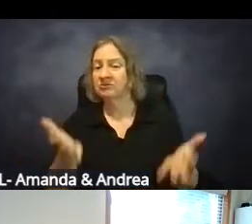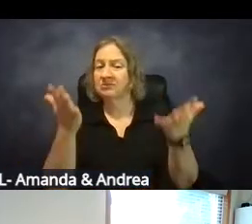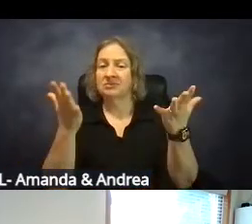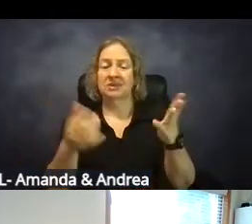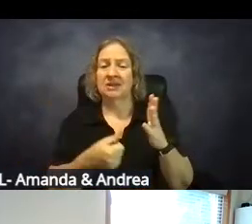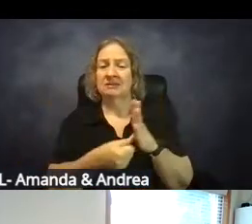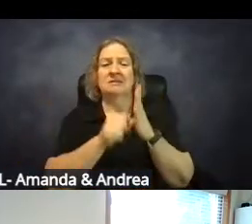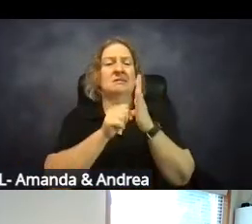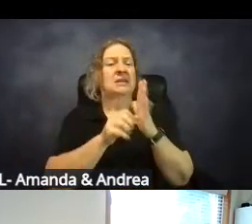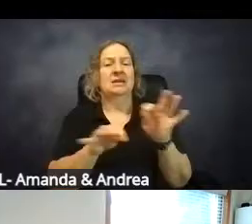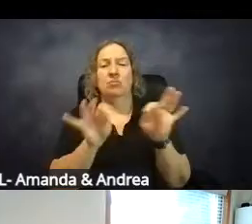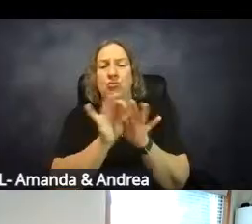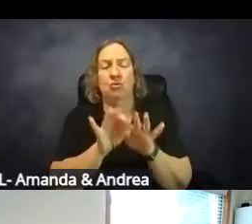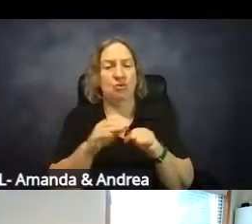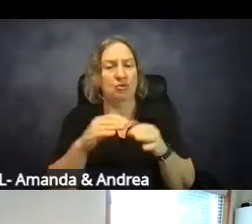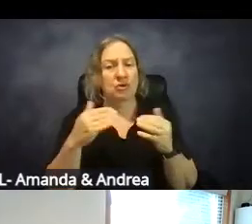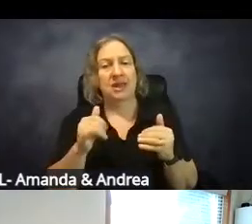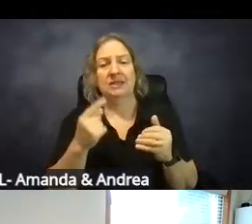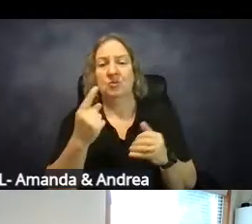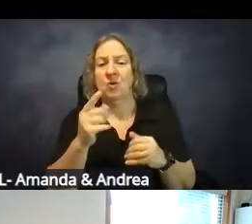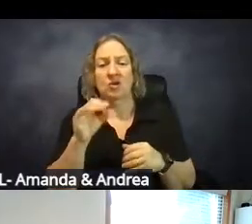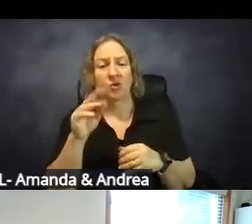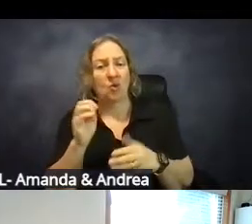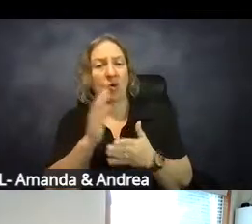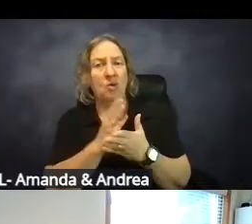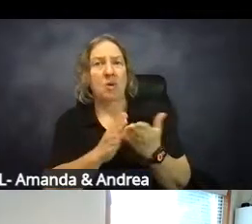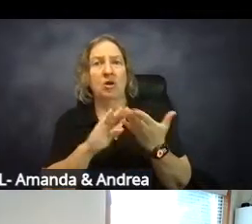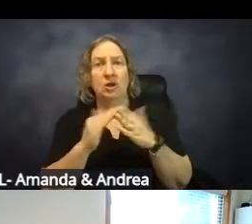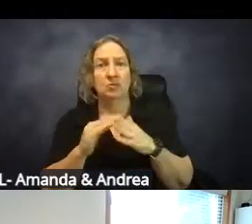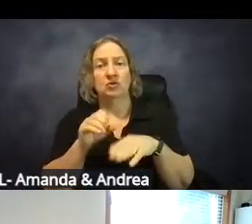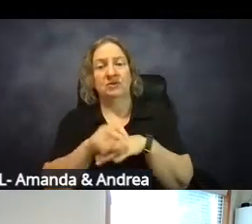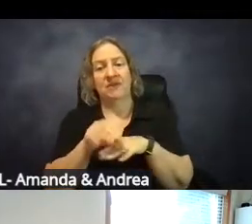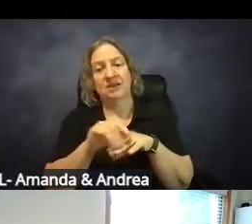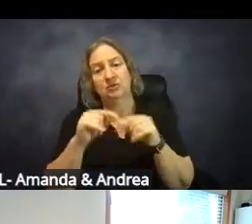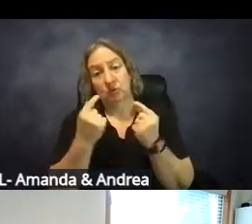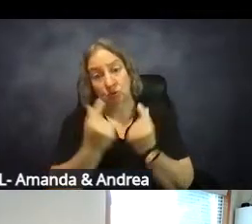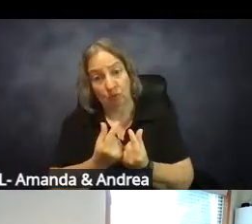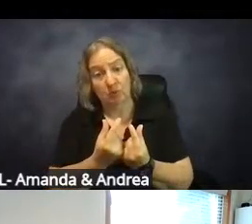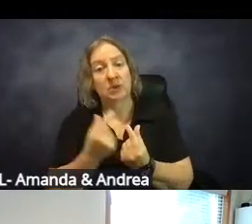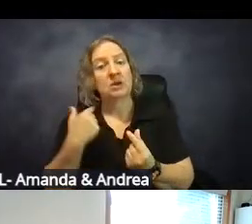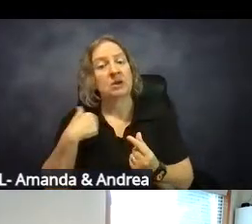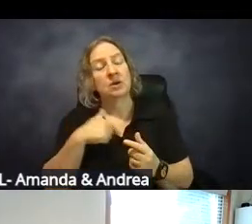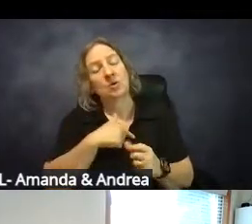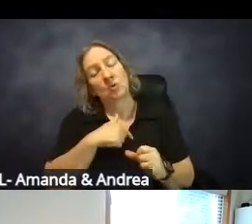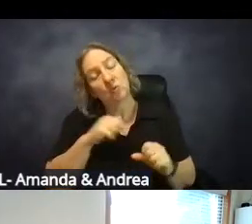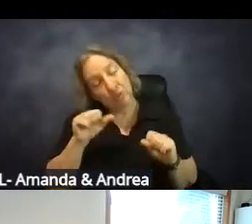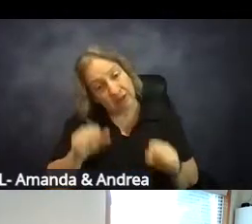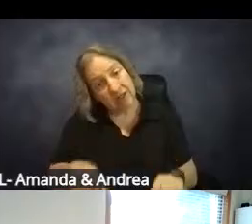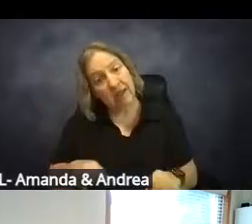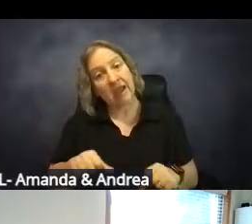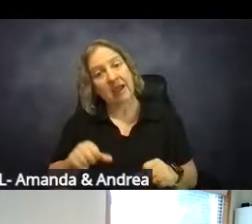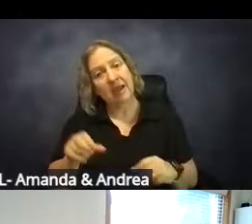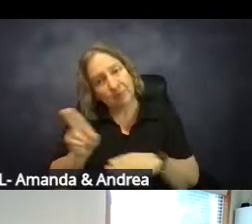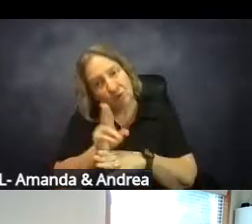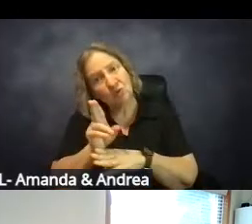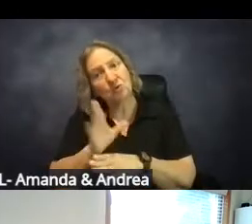that's one core component, I think, of having a community advisory group is to really utilize the voices that you